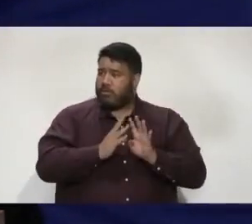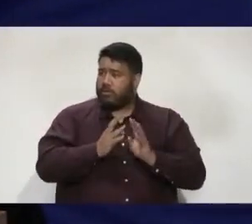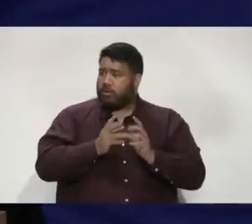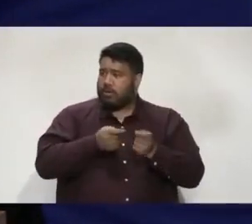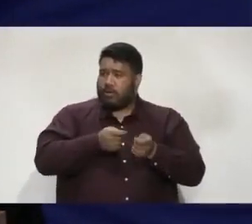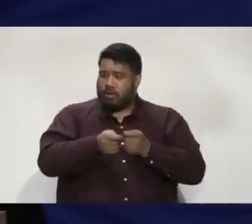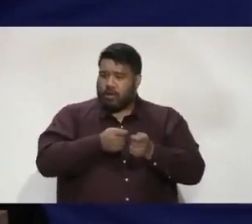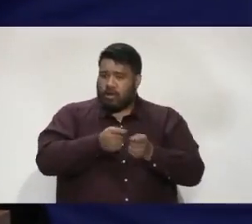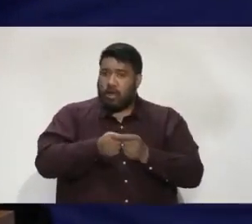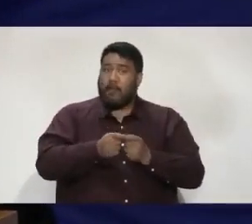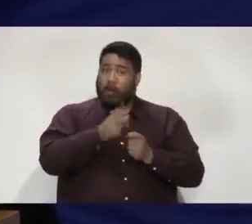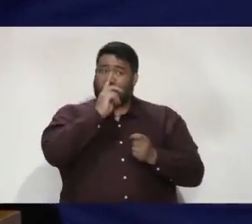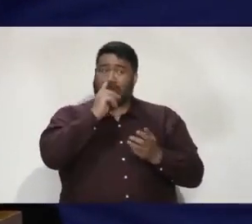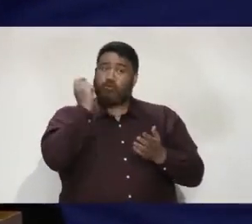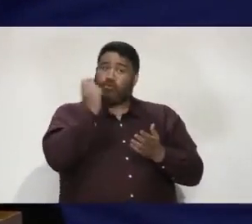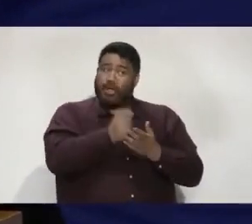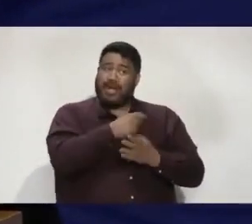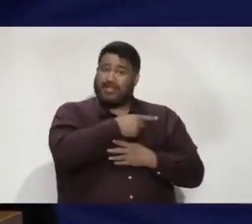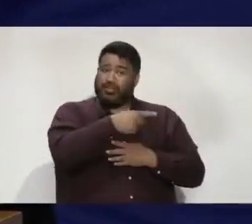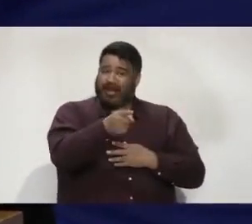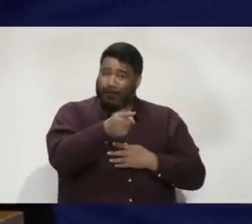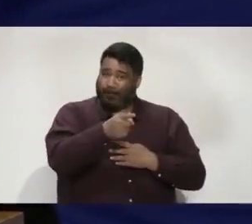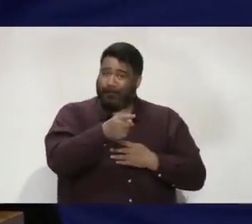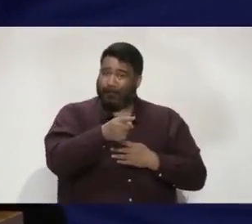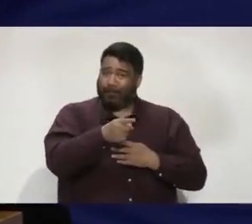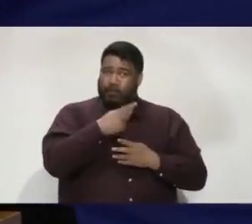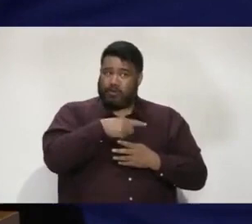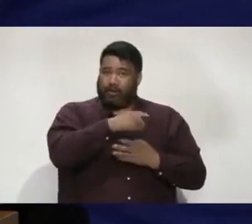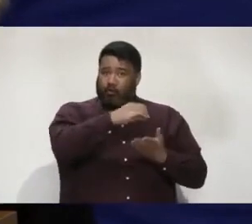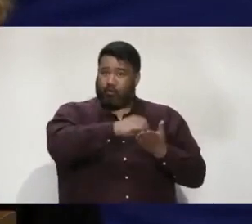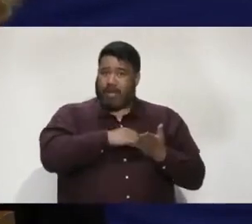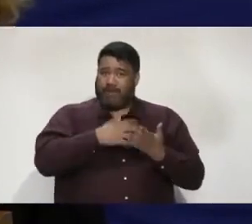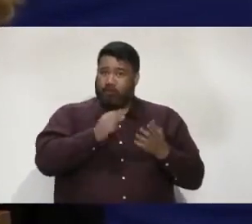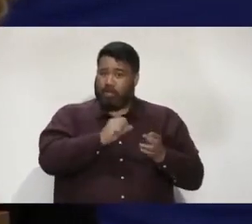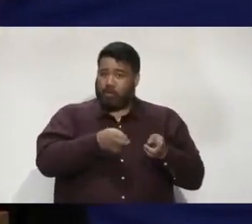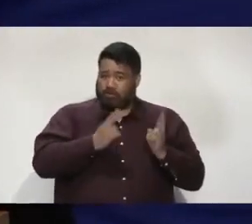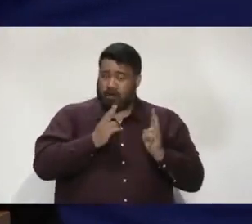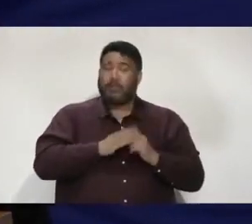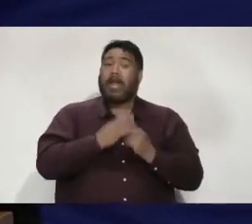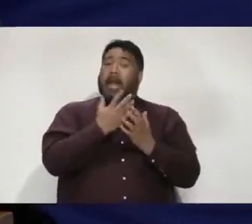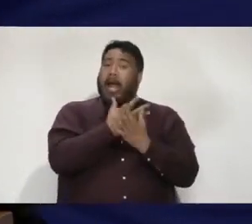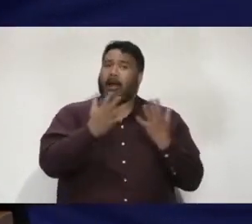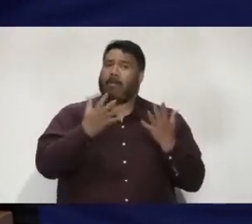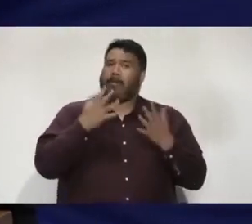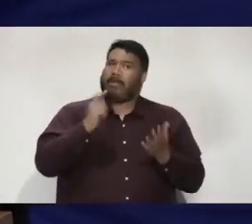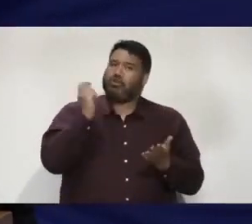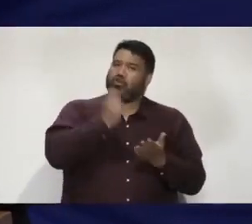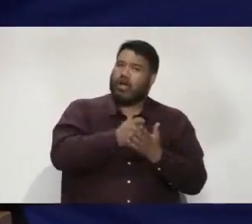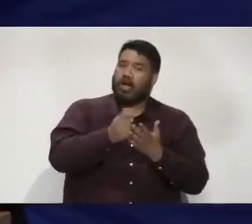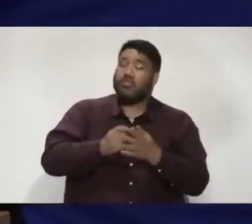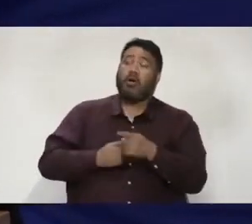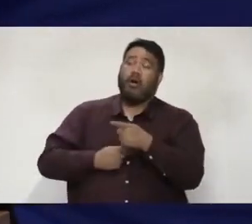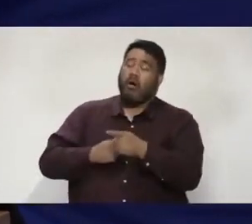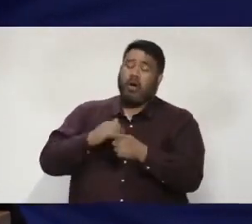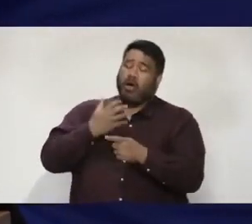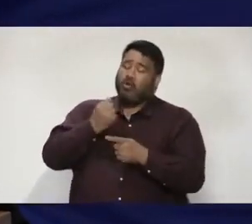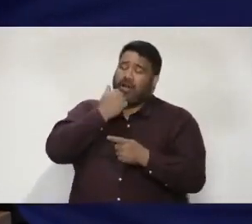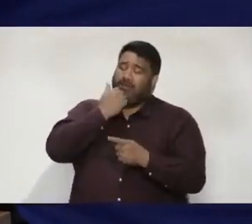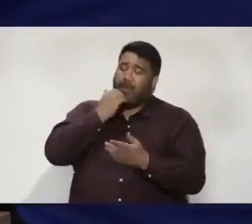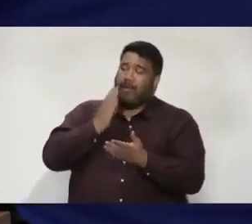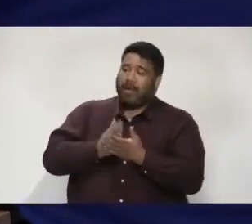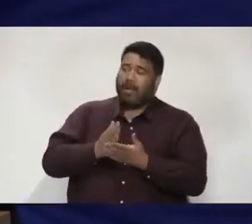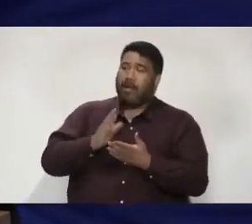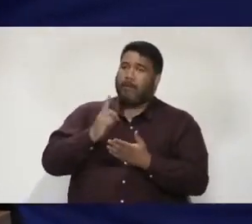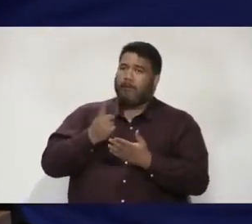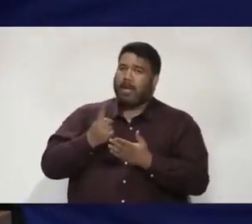actually been charged? We can get that to you. I know that data does exist, how many invoices that we have, but I think it's worth noting on that we have